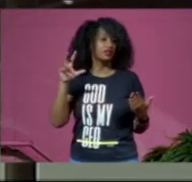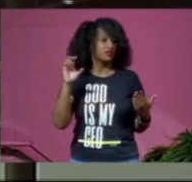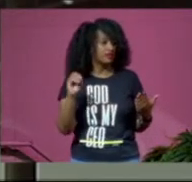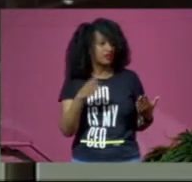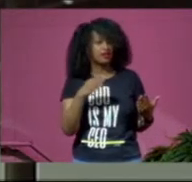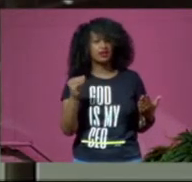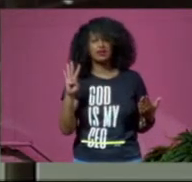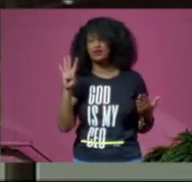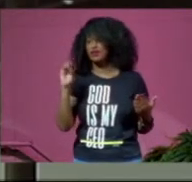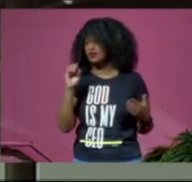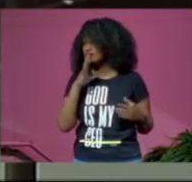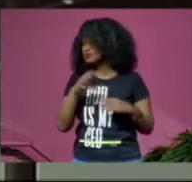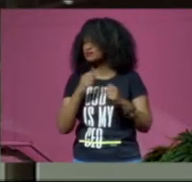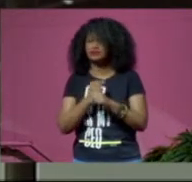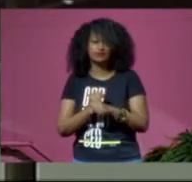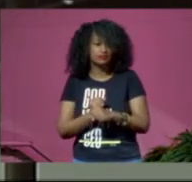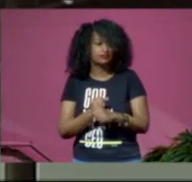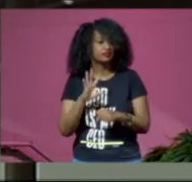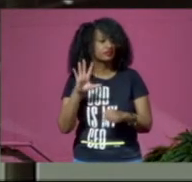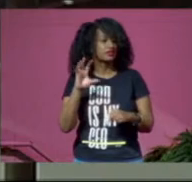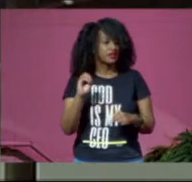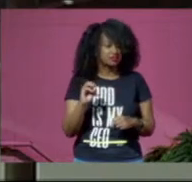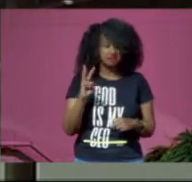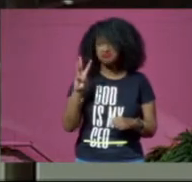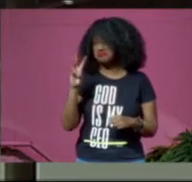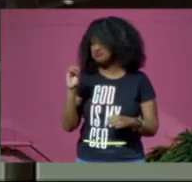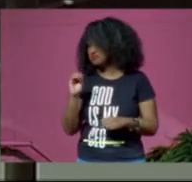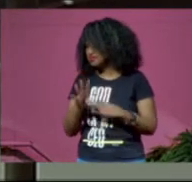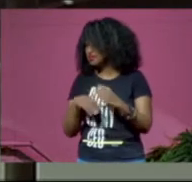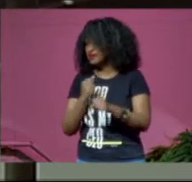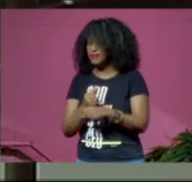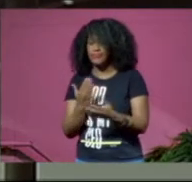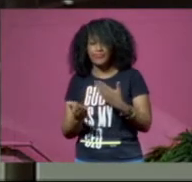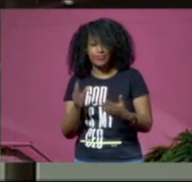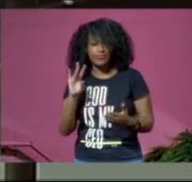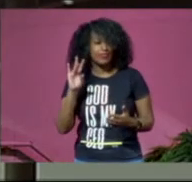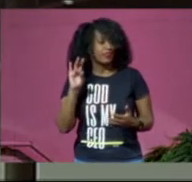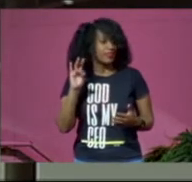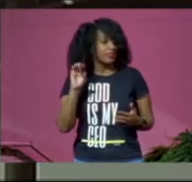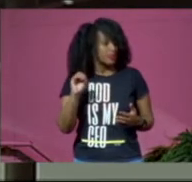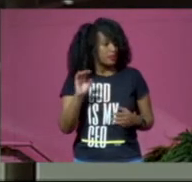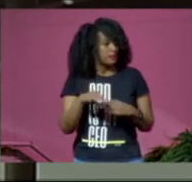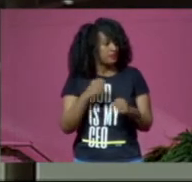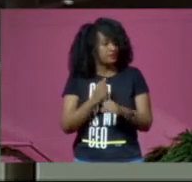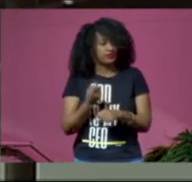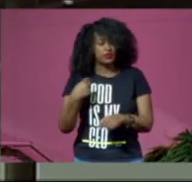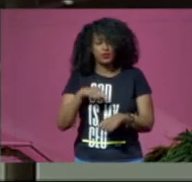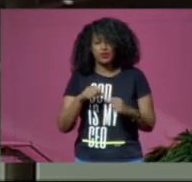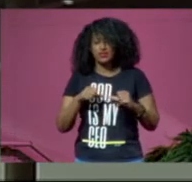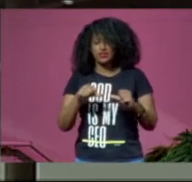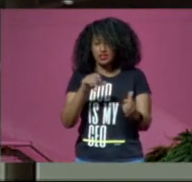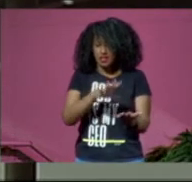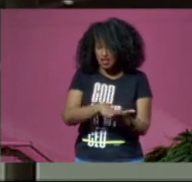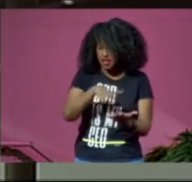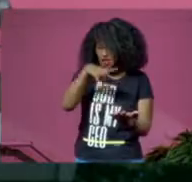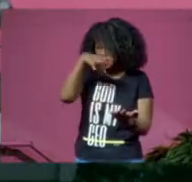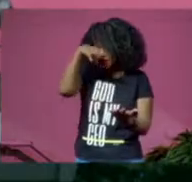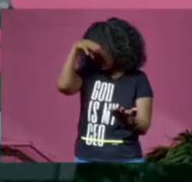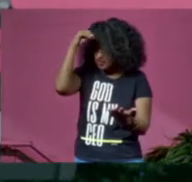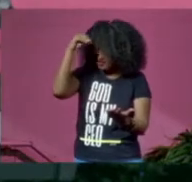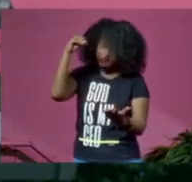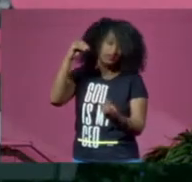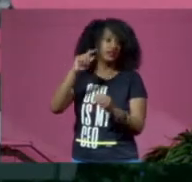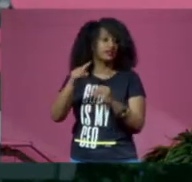at 40, at 50, dang, at 60, maybe even 70 years old, we are still learning some things